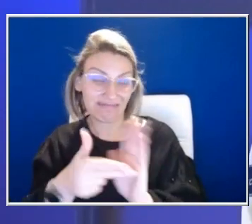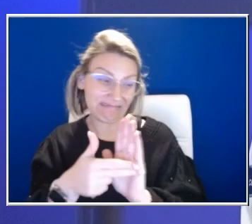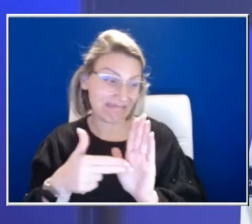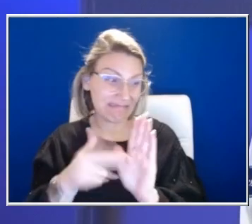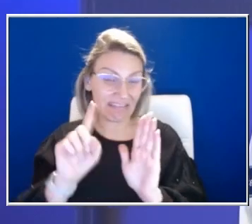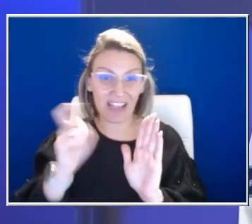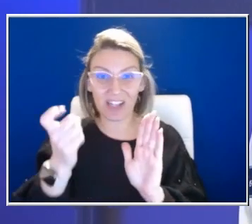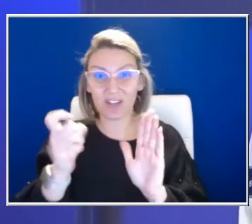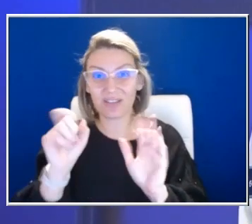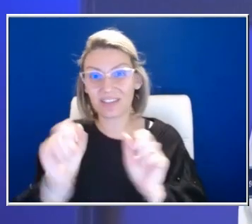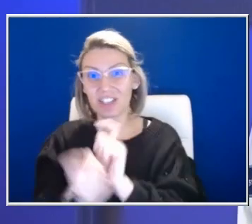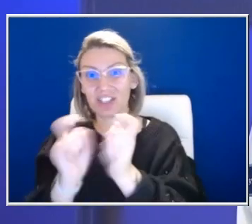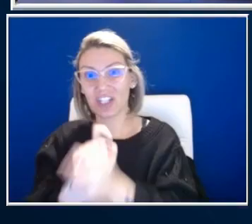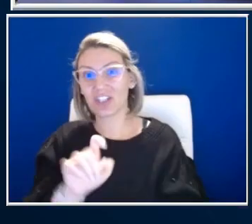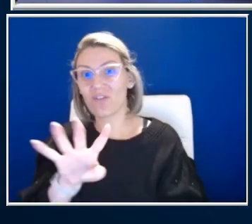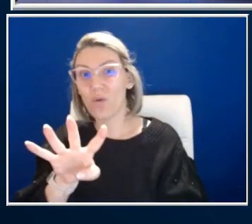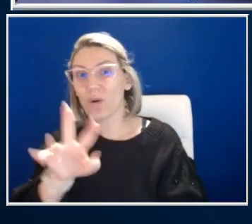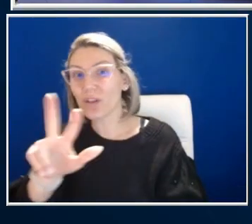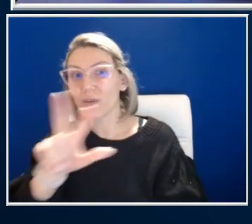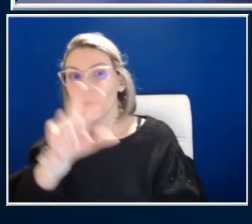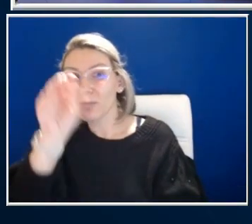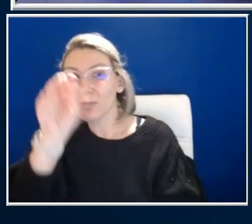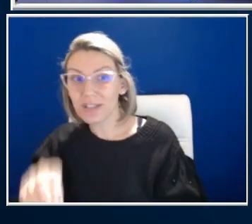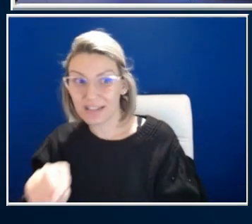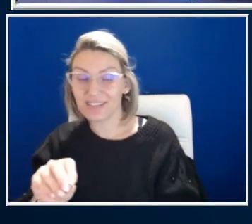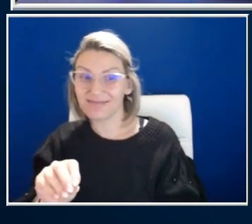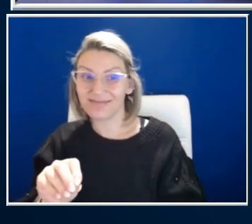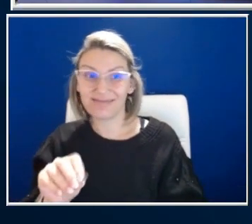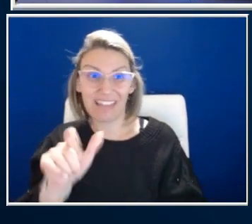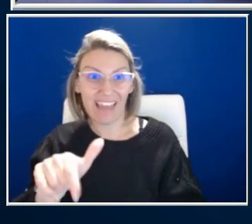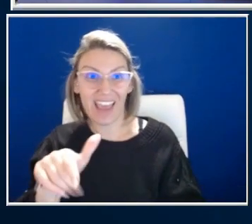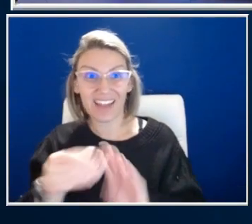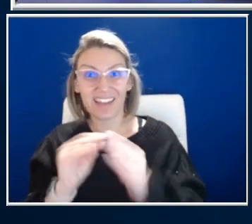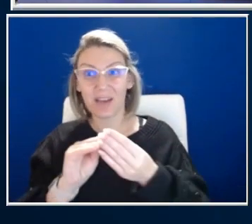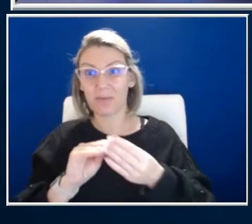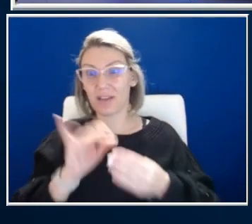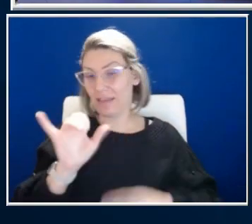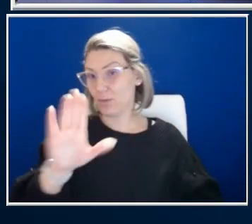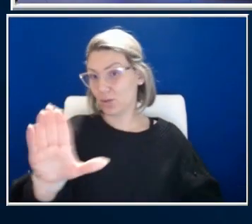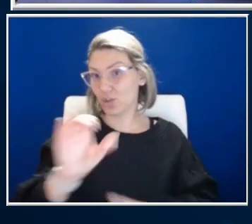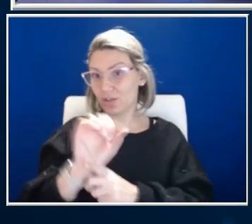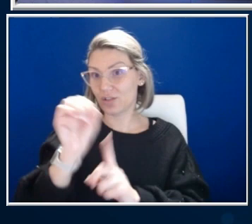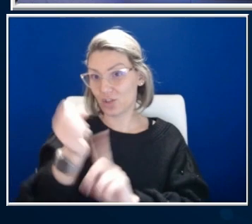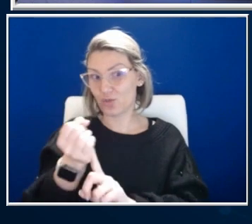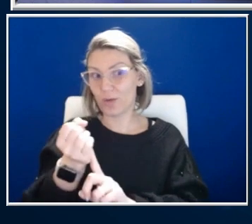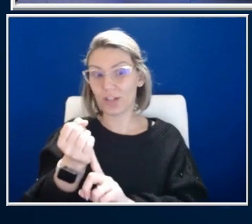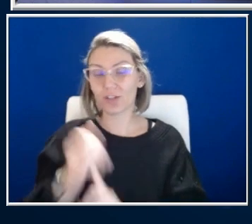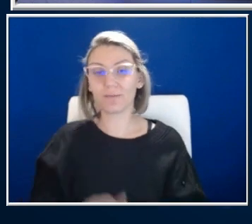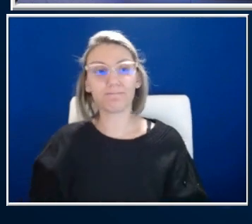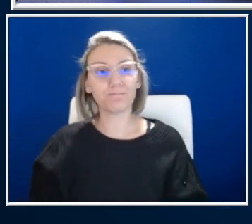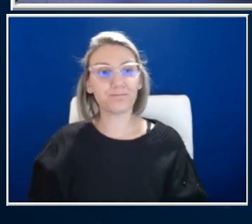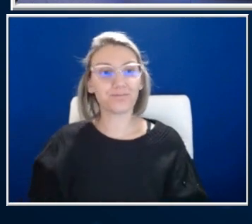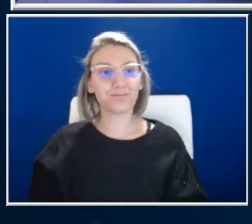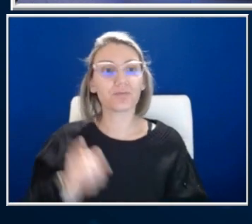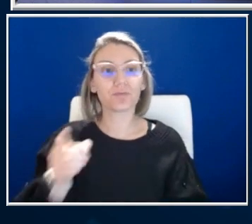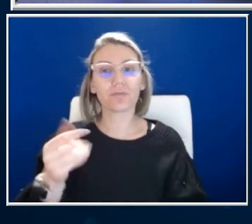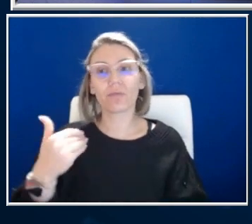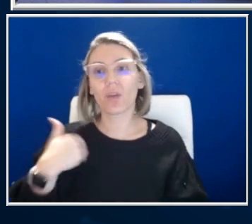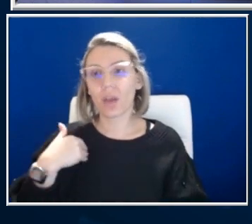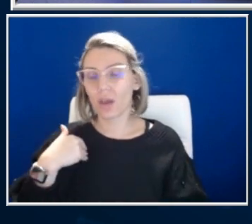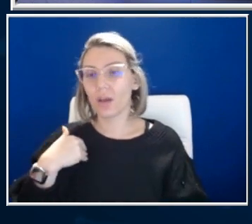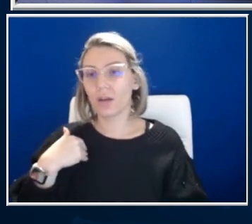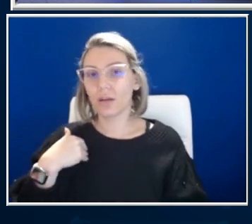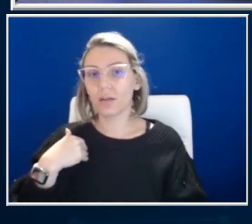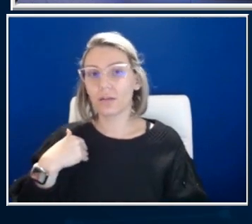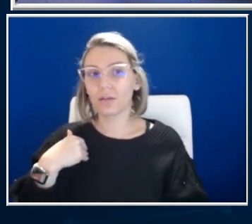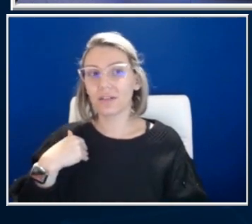time. Those numbers are big. Very big. And that was Yolanda's case, is by having this, she had a stage 0 cancer when